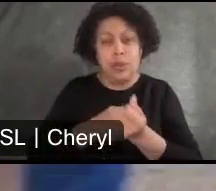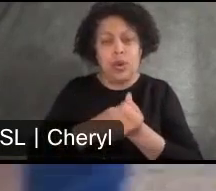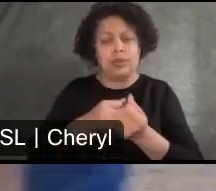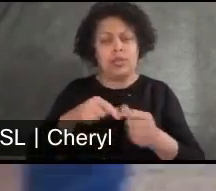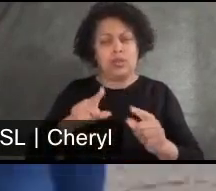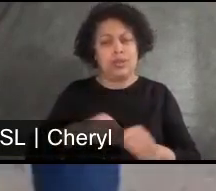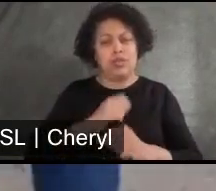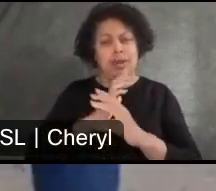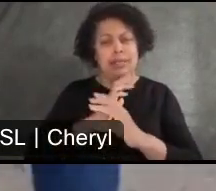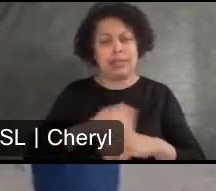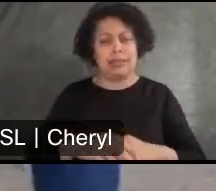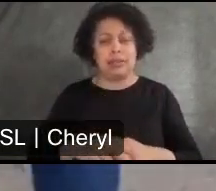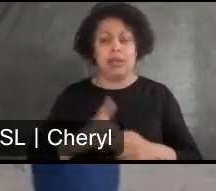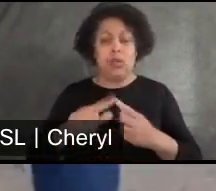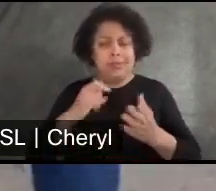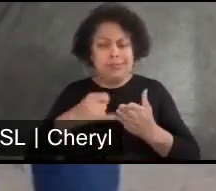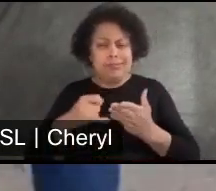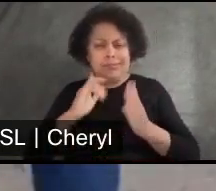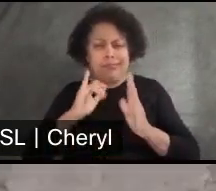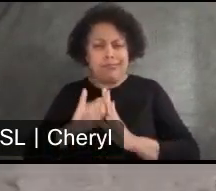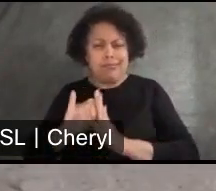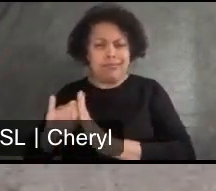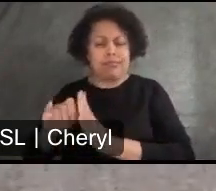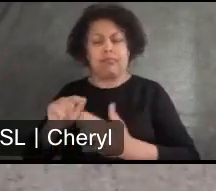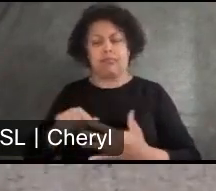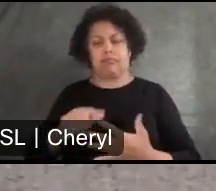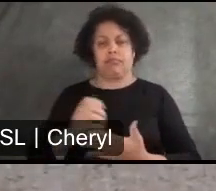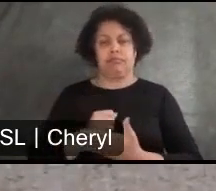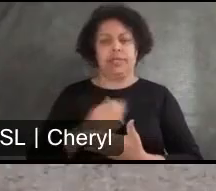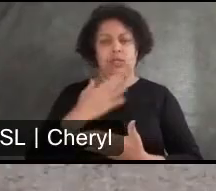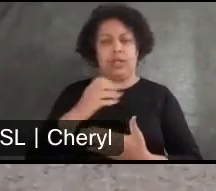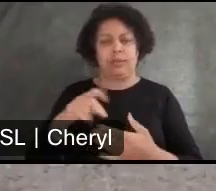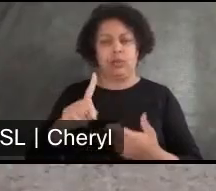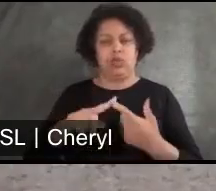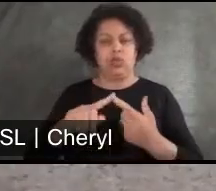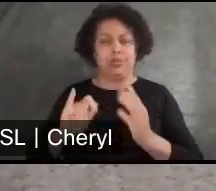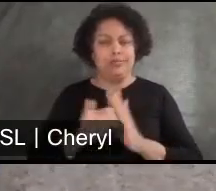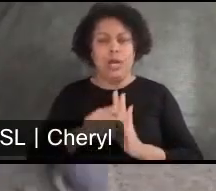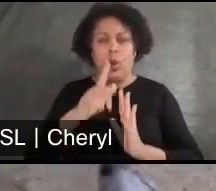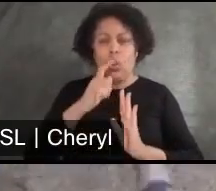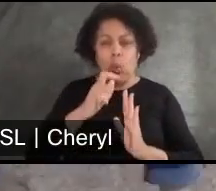is an opportunity for you to identify the individuals and groups that make up your support system.